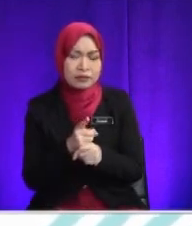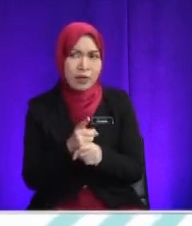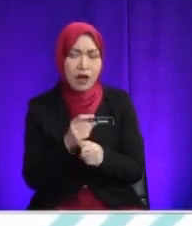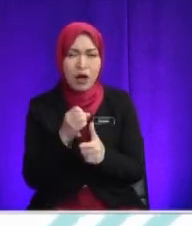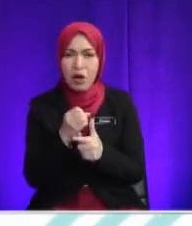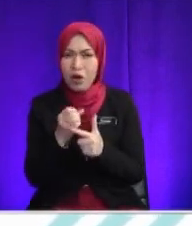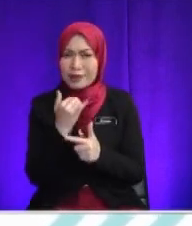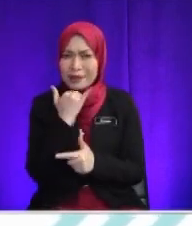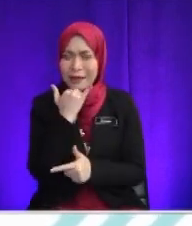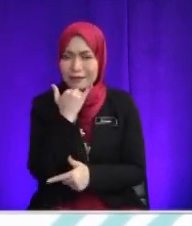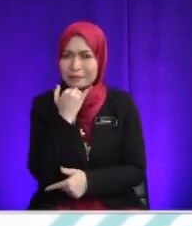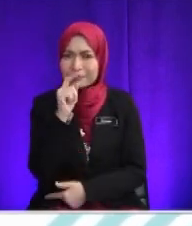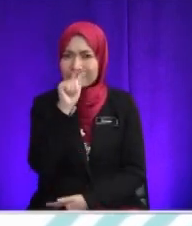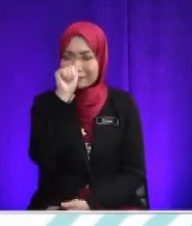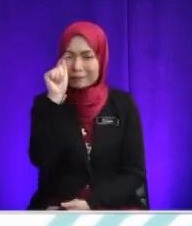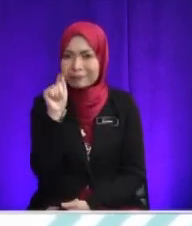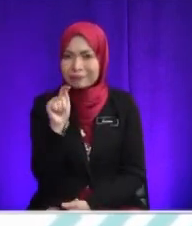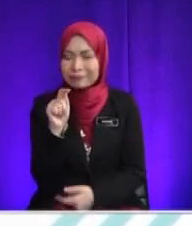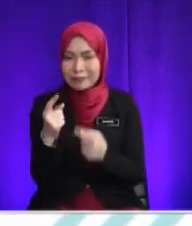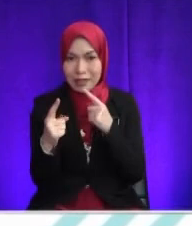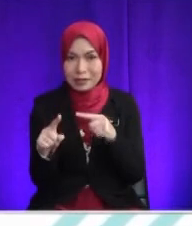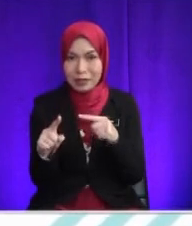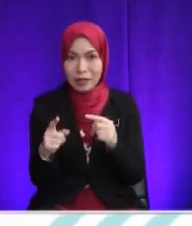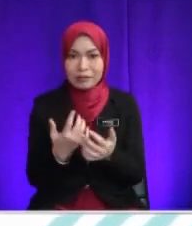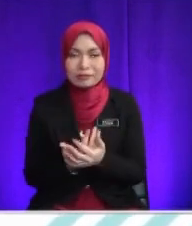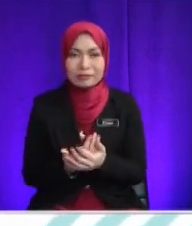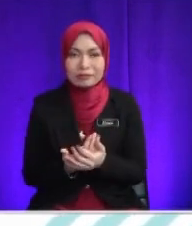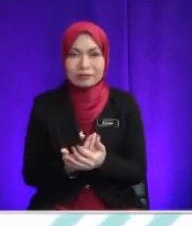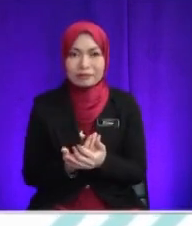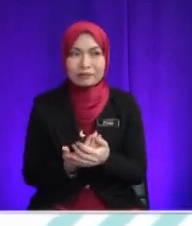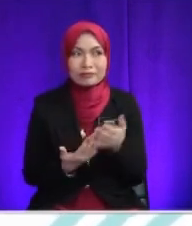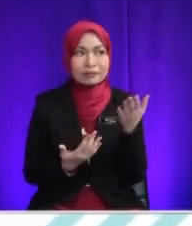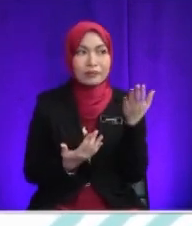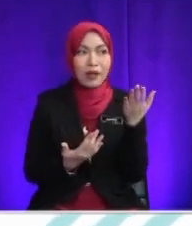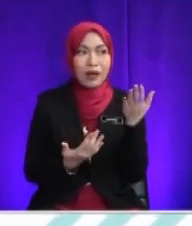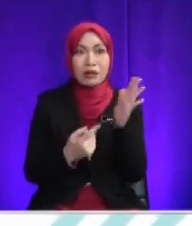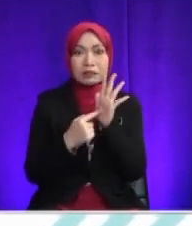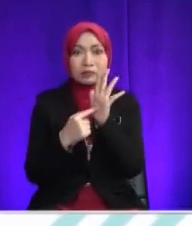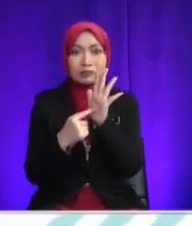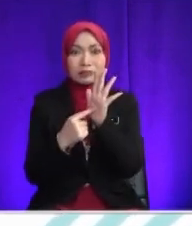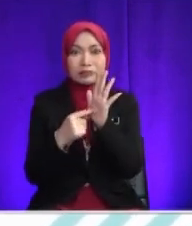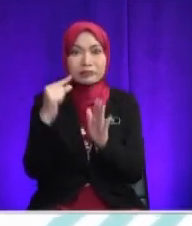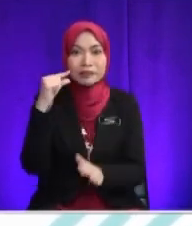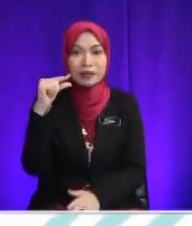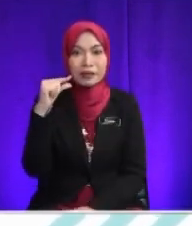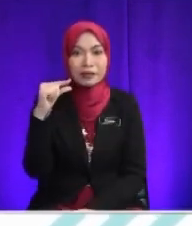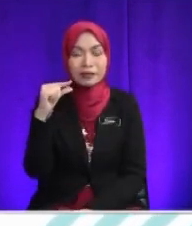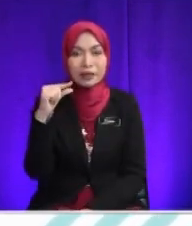Is it a correct definition? Nana put up a green card. What about the rest of you? Okay, Nazifa agree as